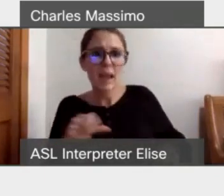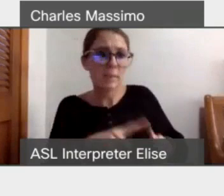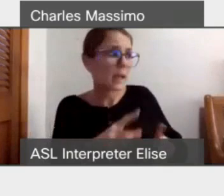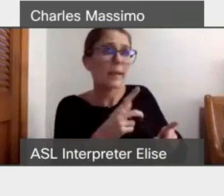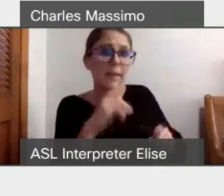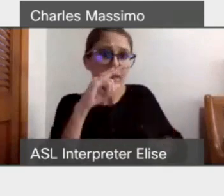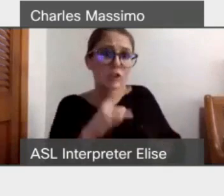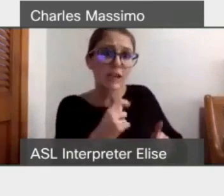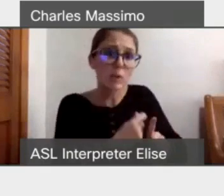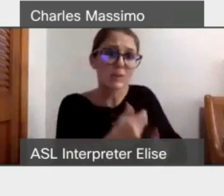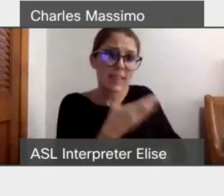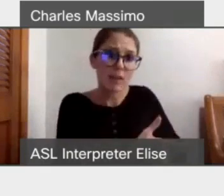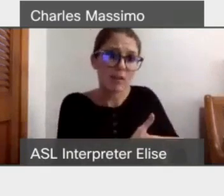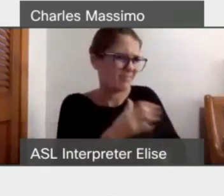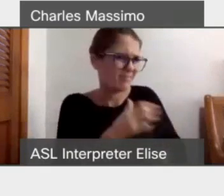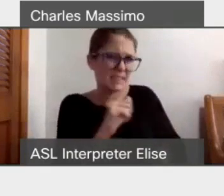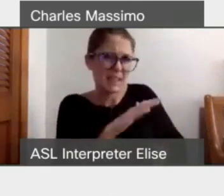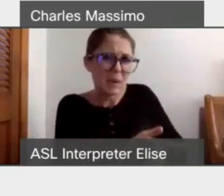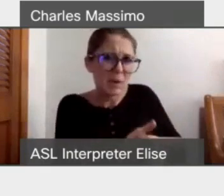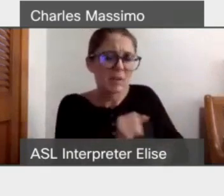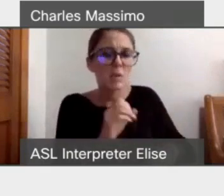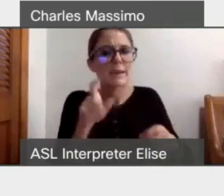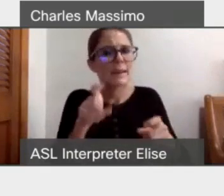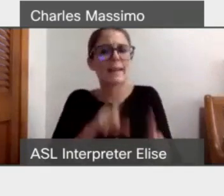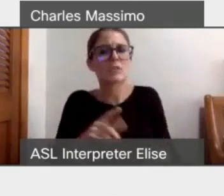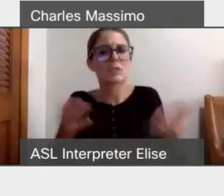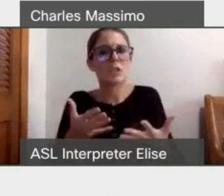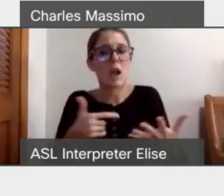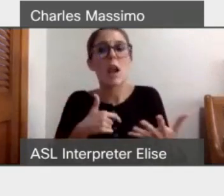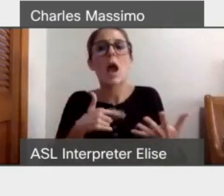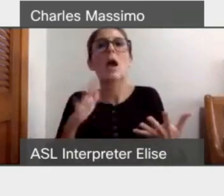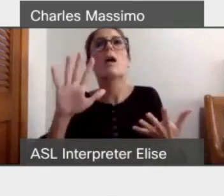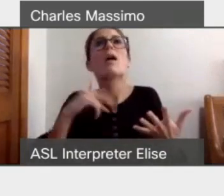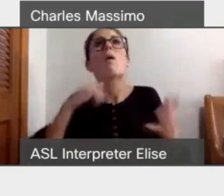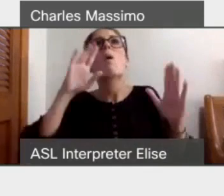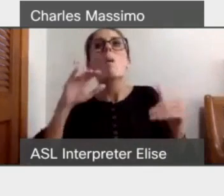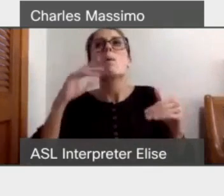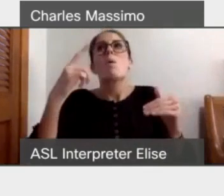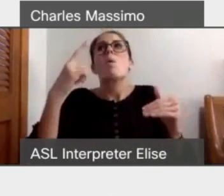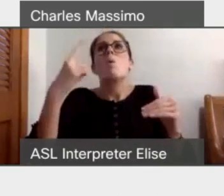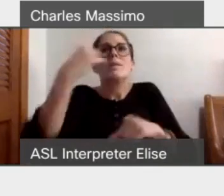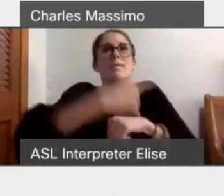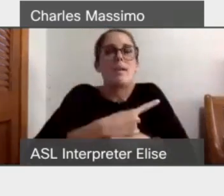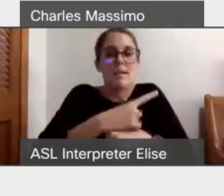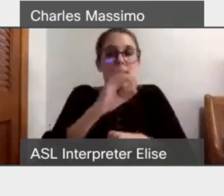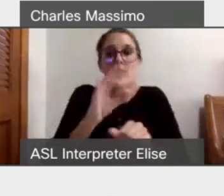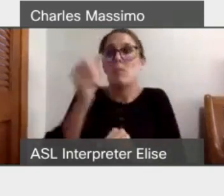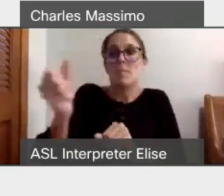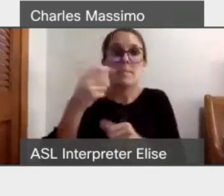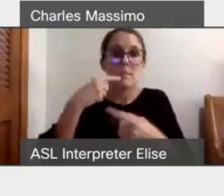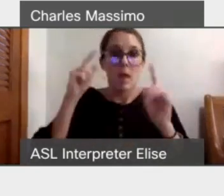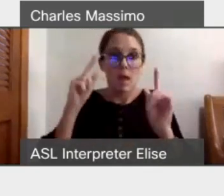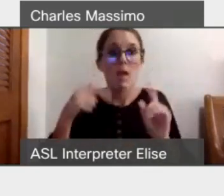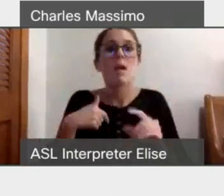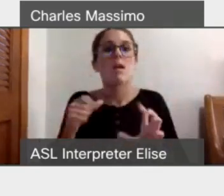So we need answers here. And I just don't, and I'm willing to I hope one day when I get him in a good place, I want to,